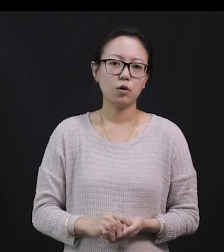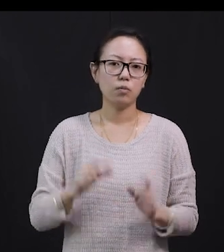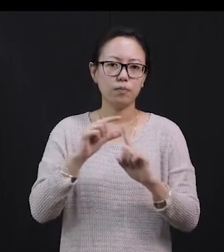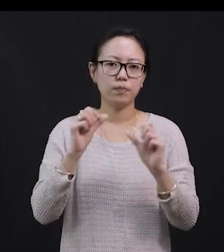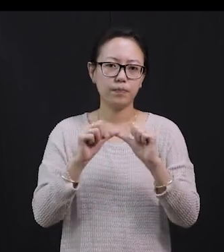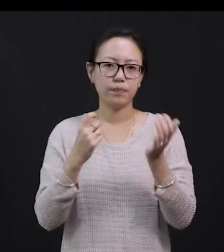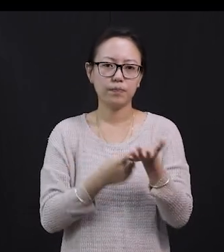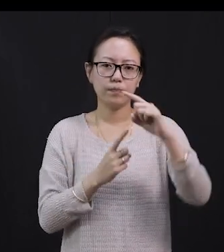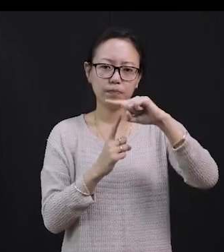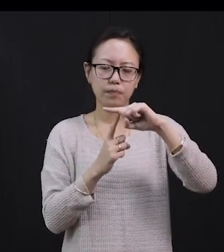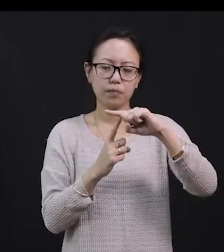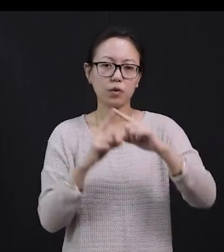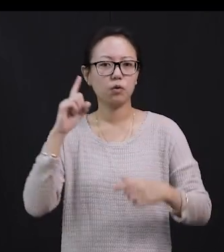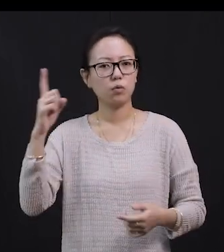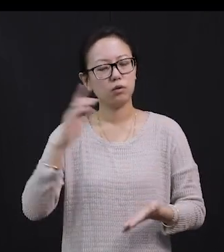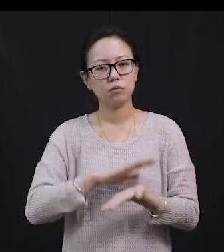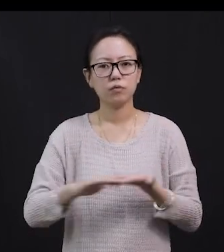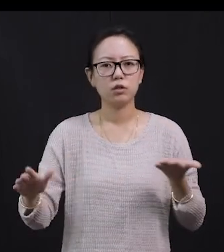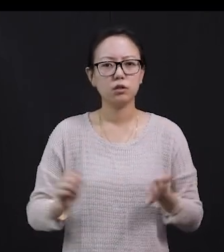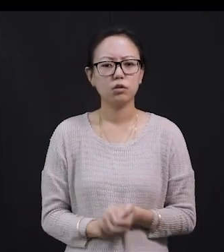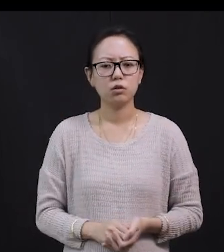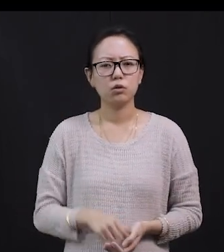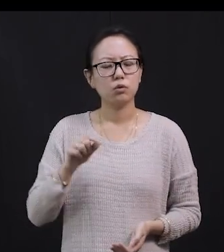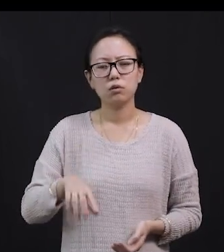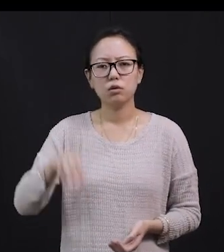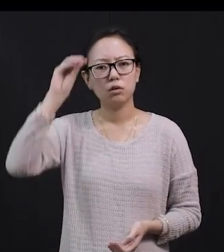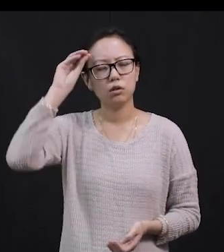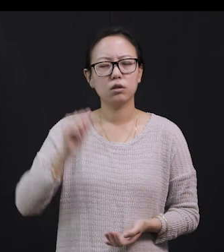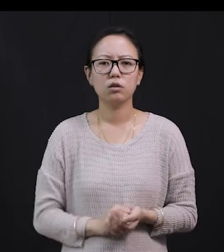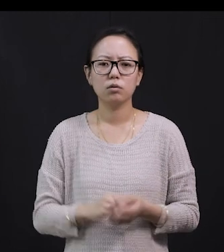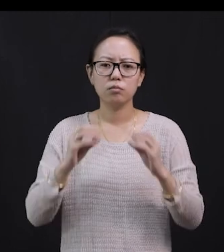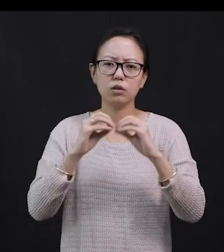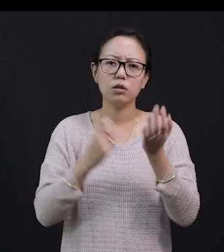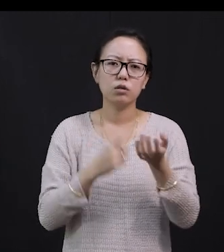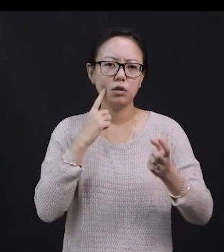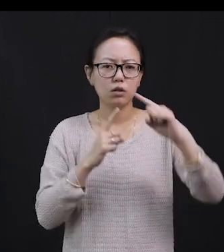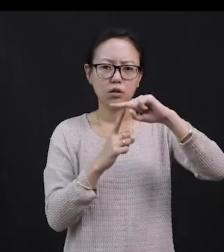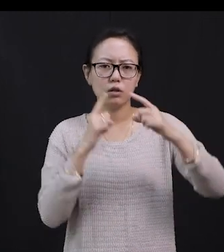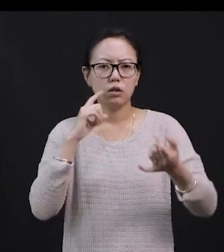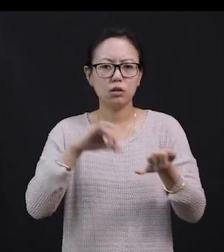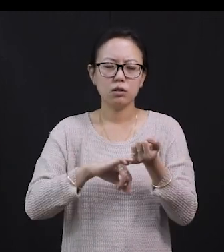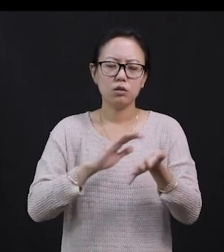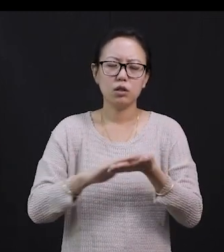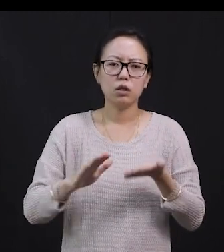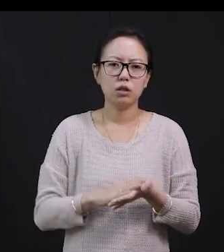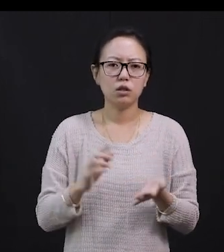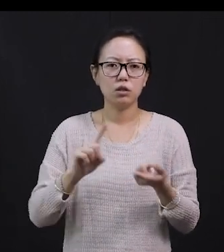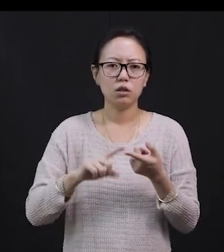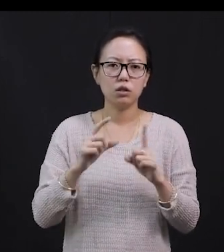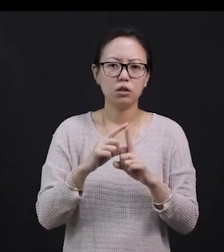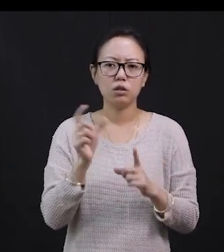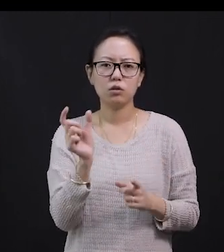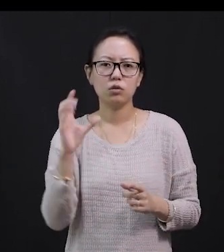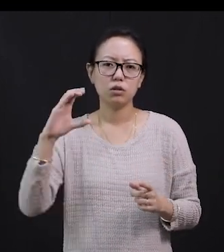1, education and social reform. So we've learned what was the British education, what was the need to have that